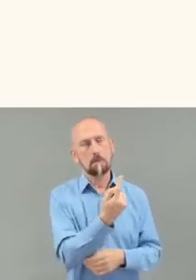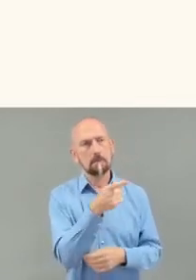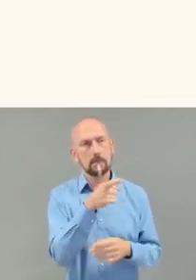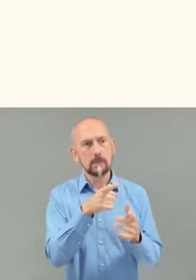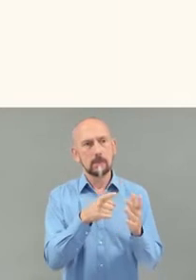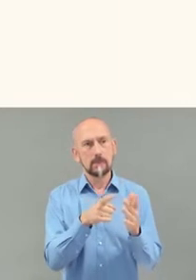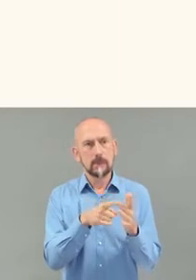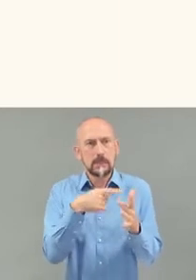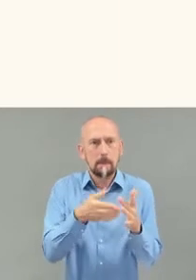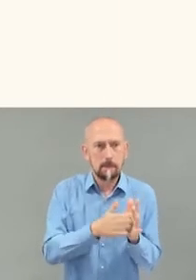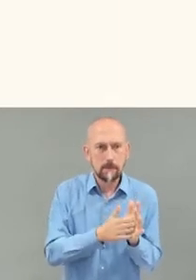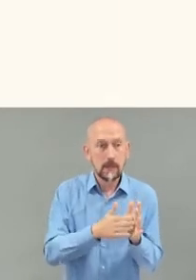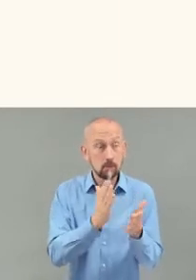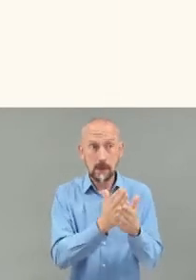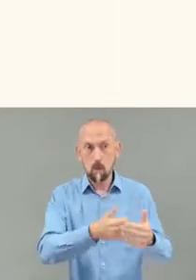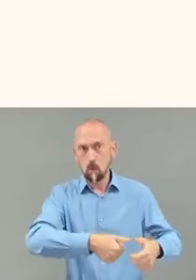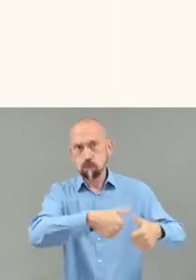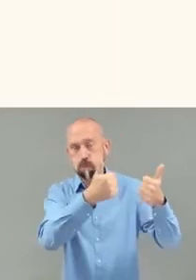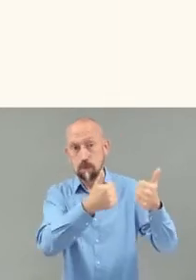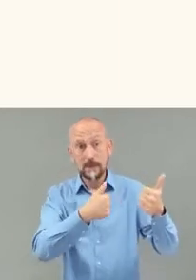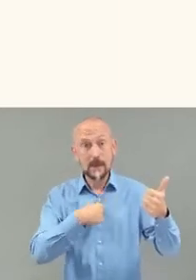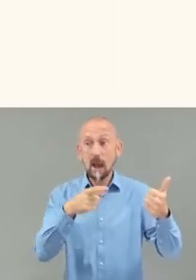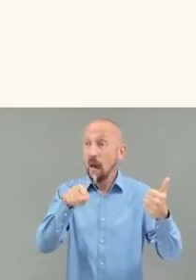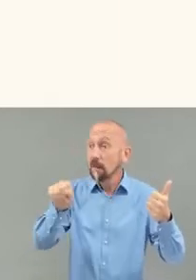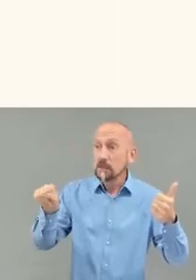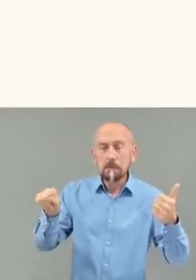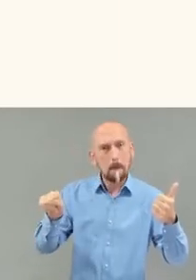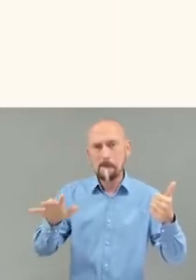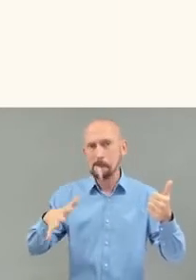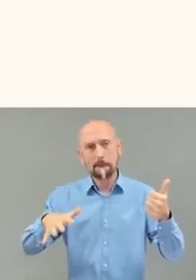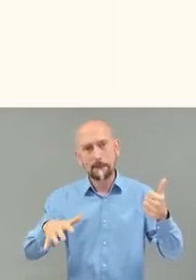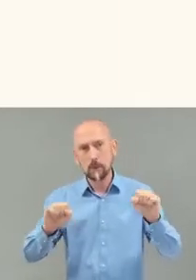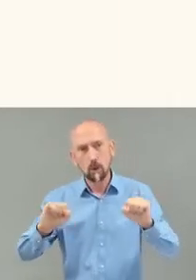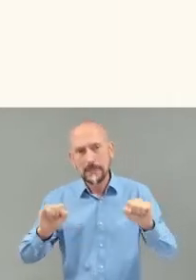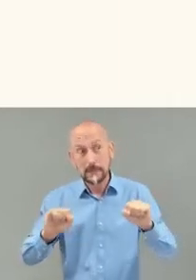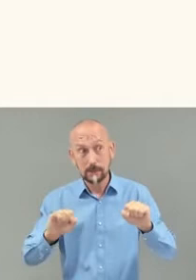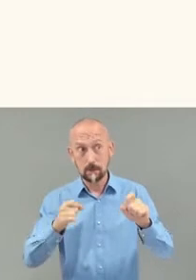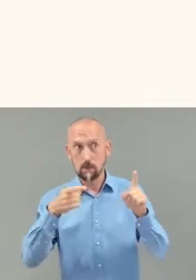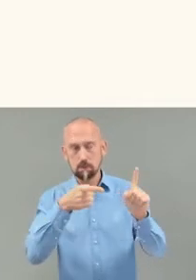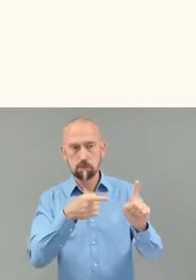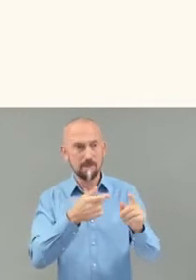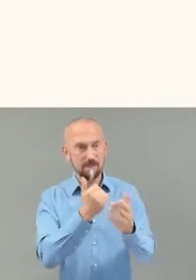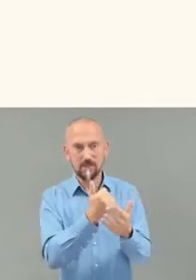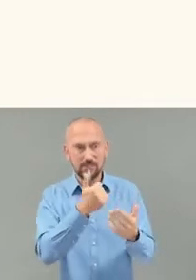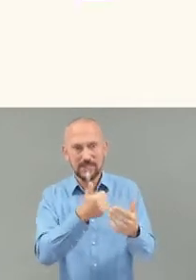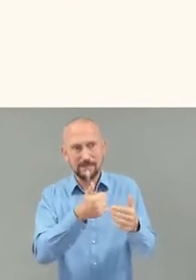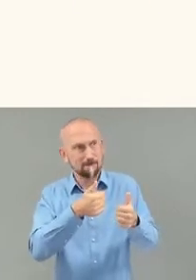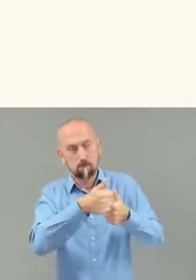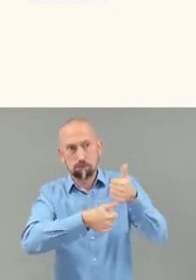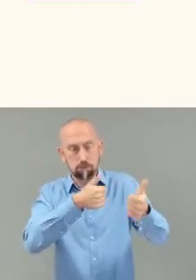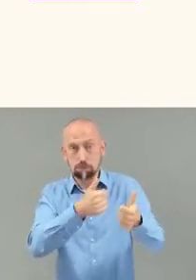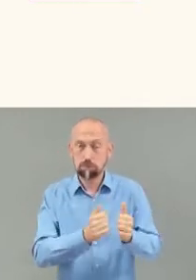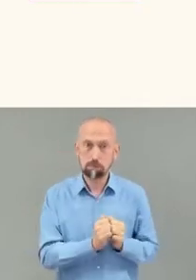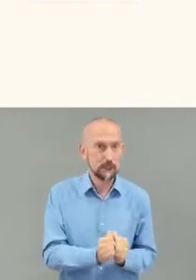yet to see others achieve, to be honest. And I'm very much in gratitude for that.